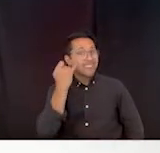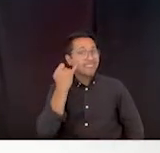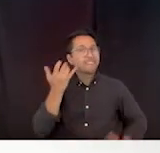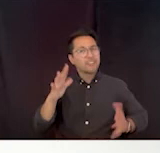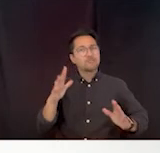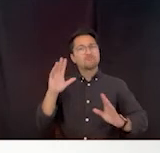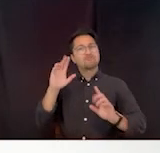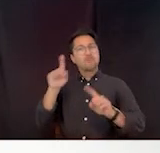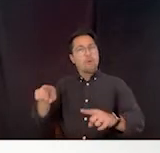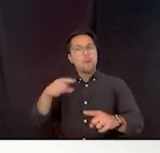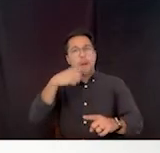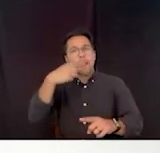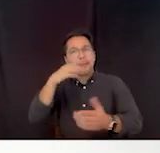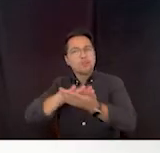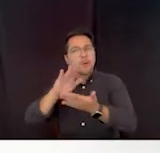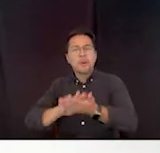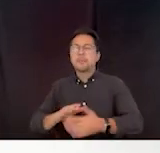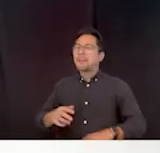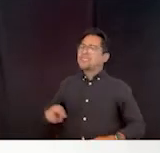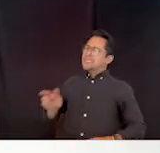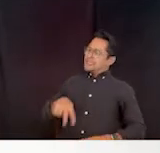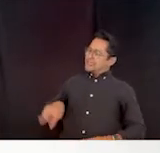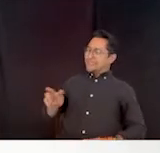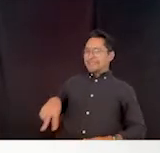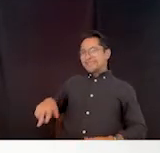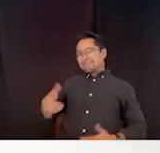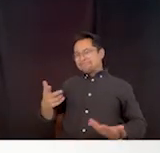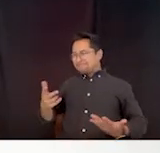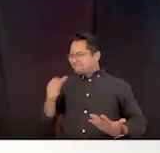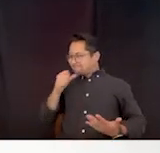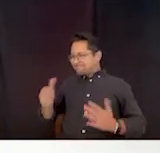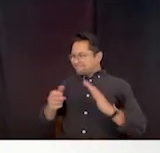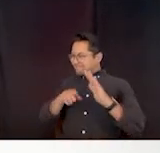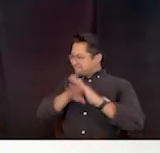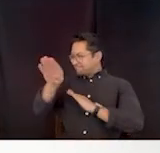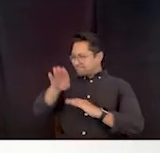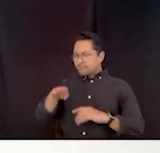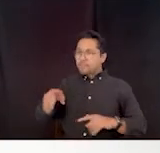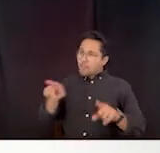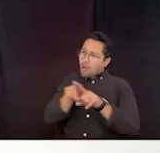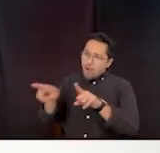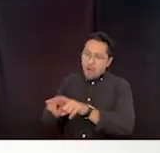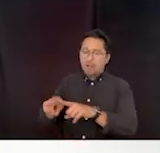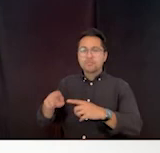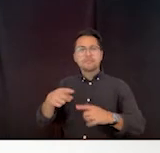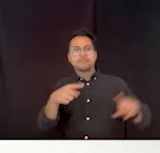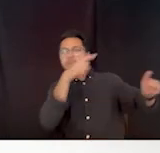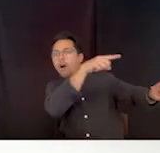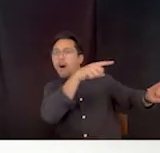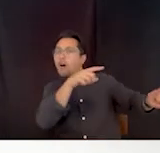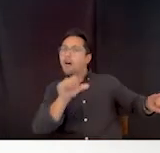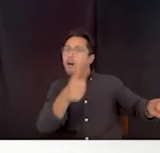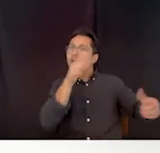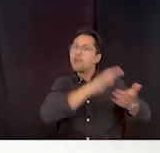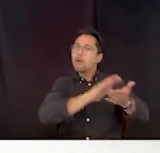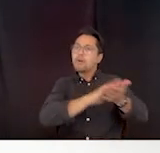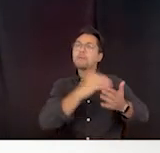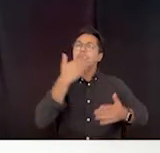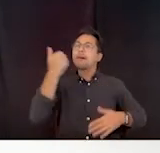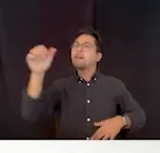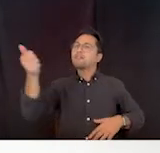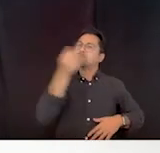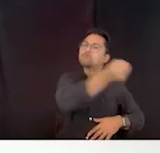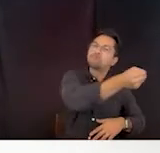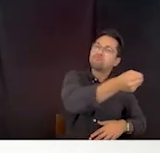school, but you don't feel like their needs are being met as well at public school as you'd like to see, and there's another school that you want to transfer them to or a